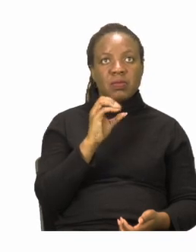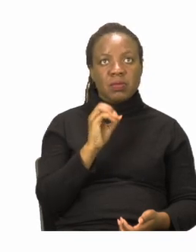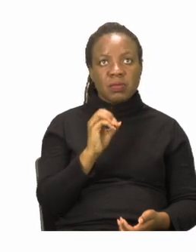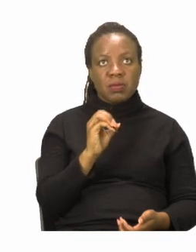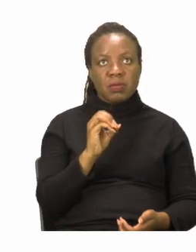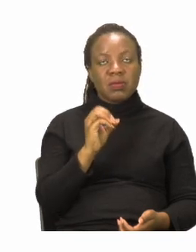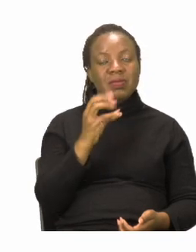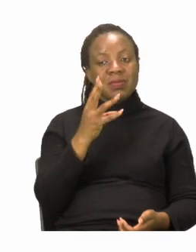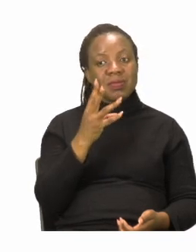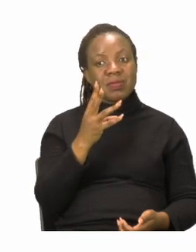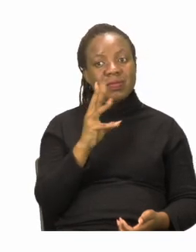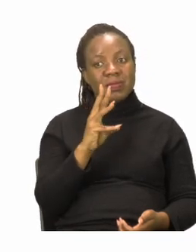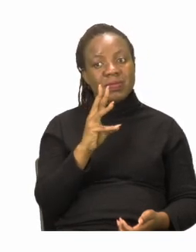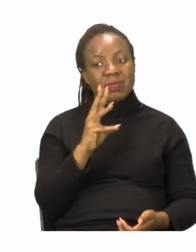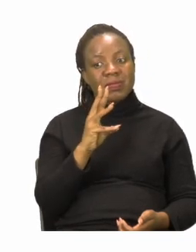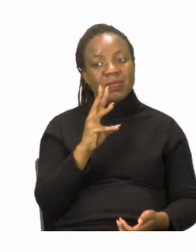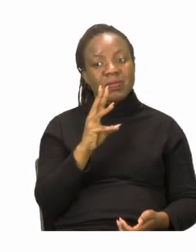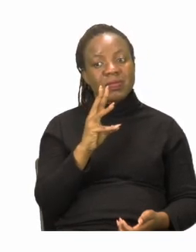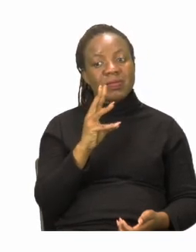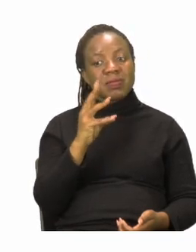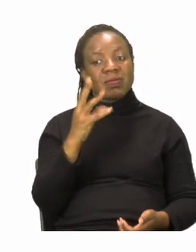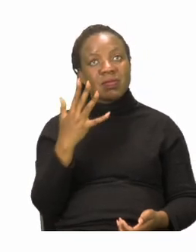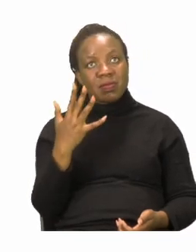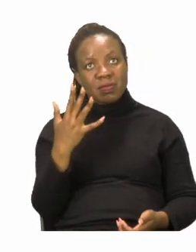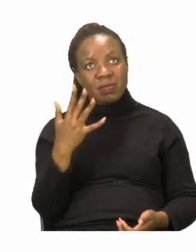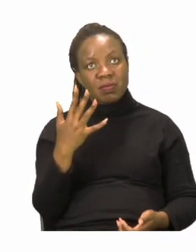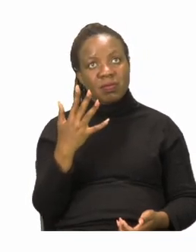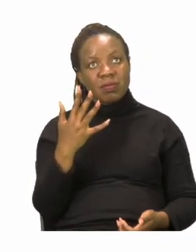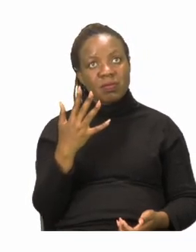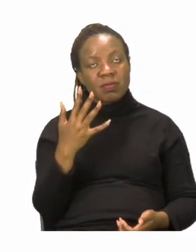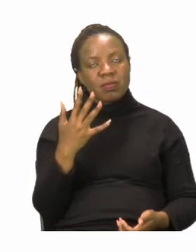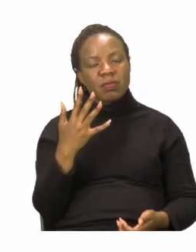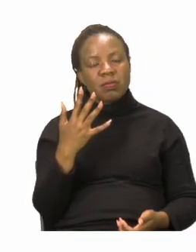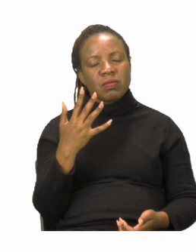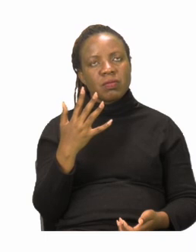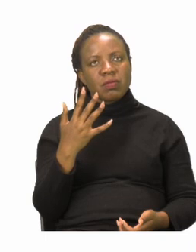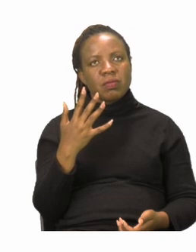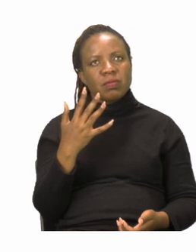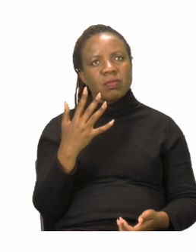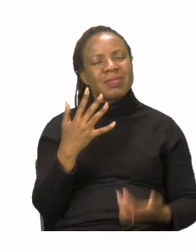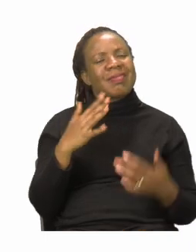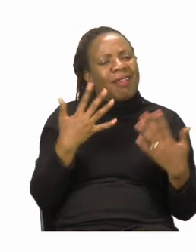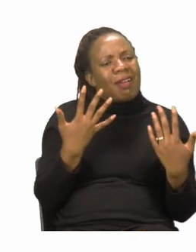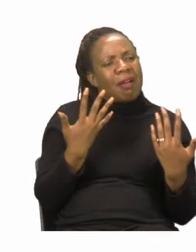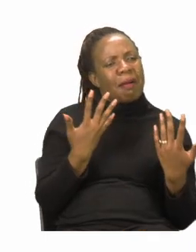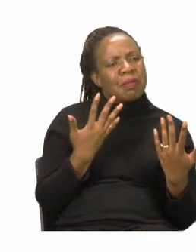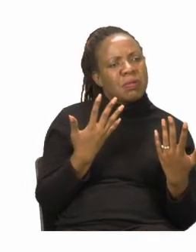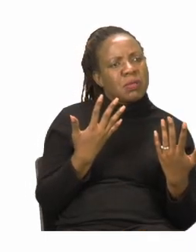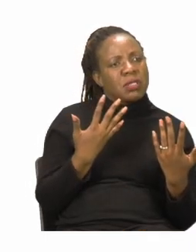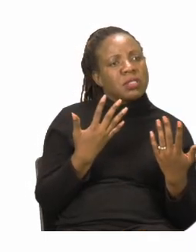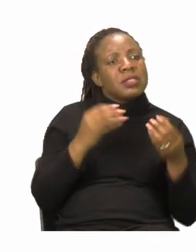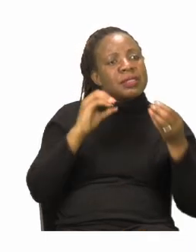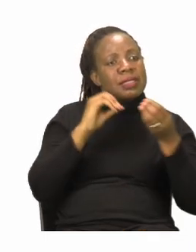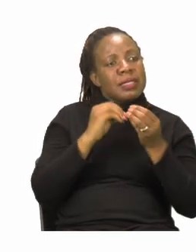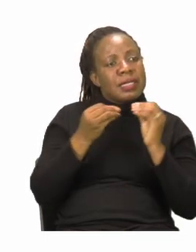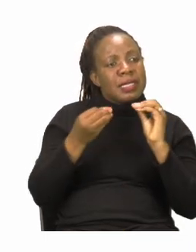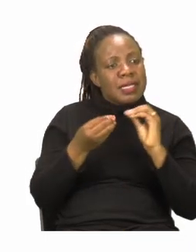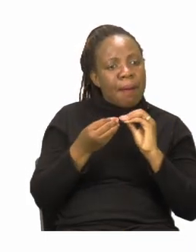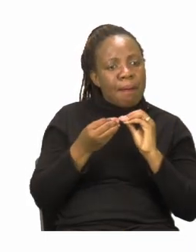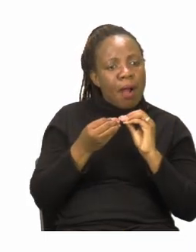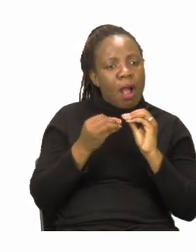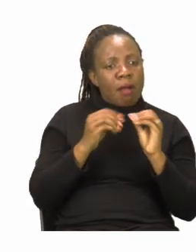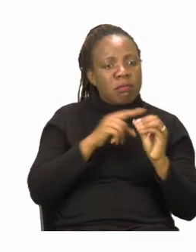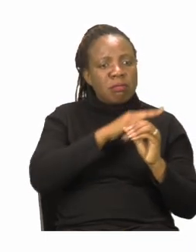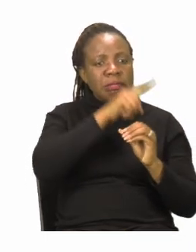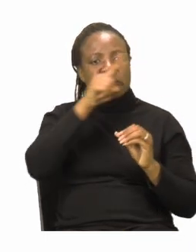60, then 65. So how many numbers did we skip